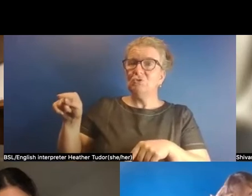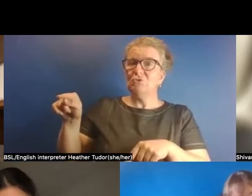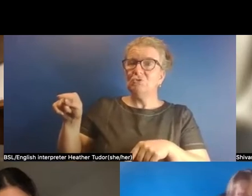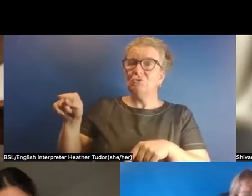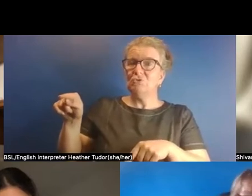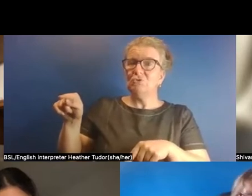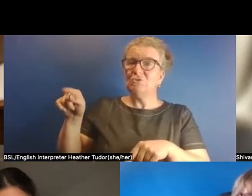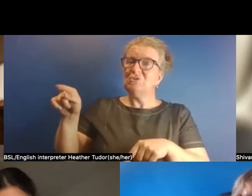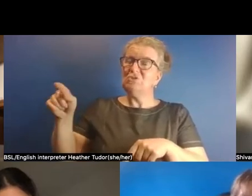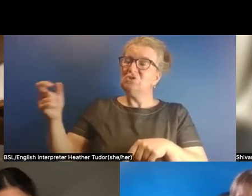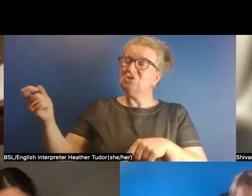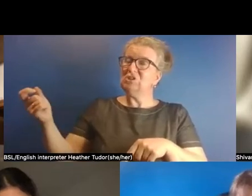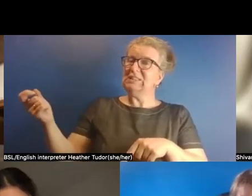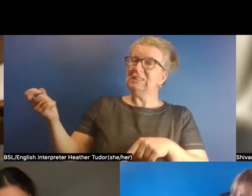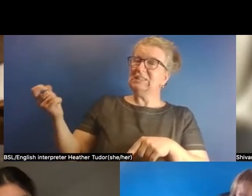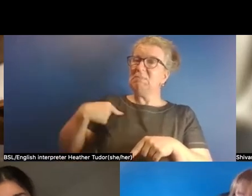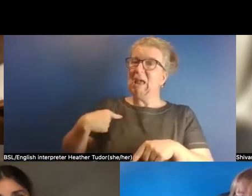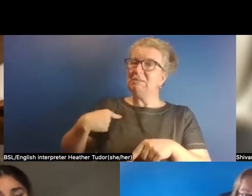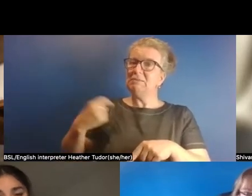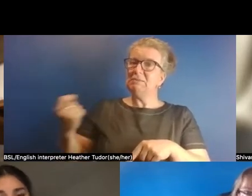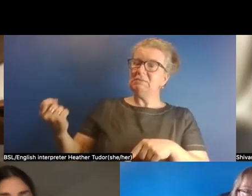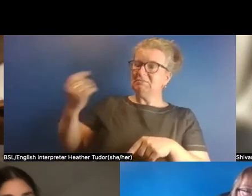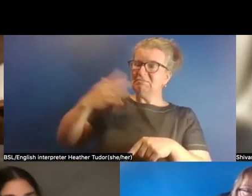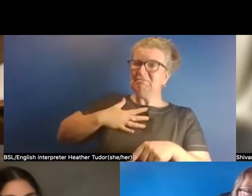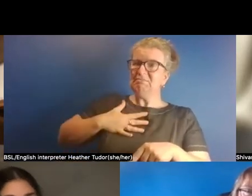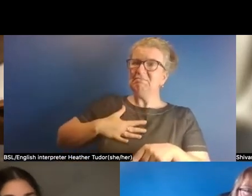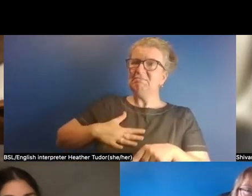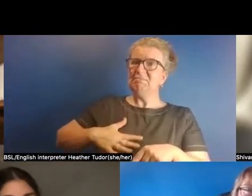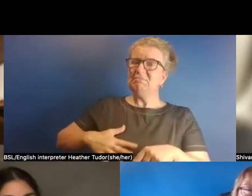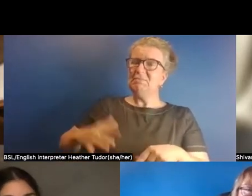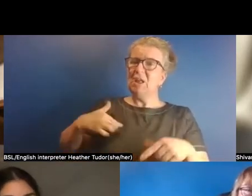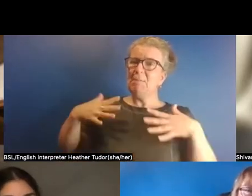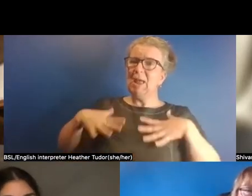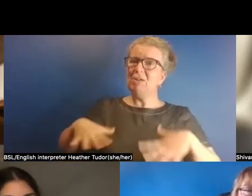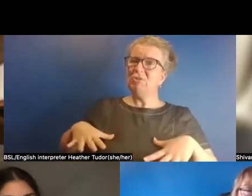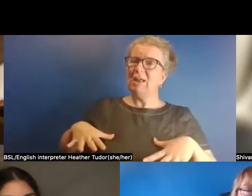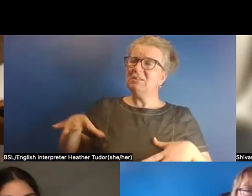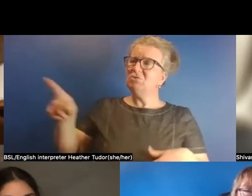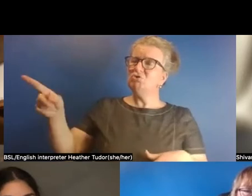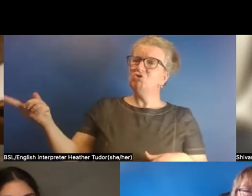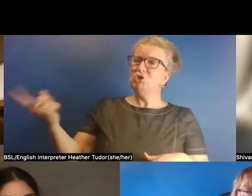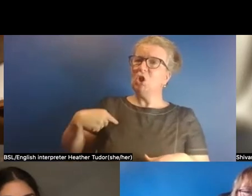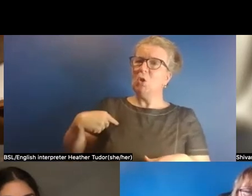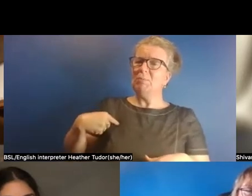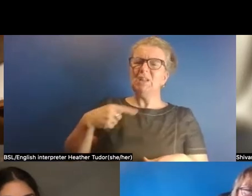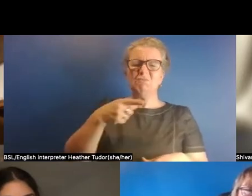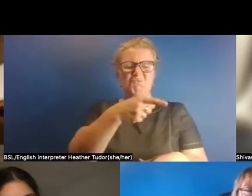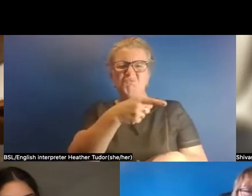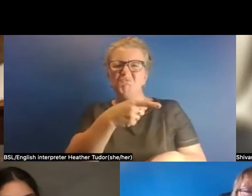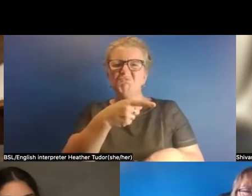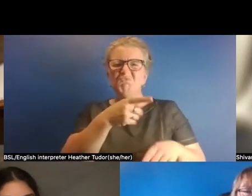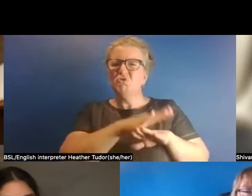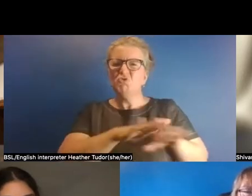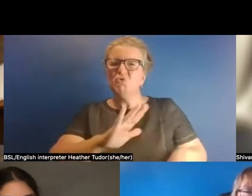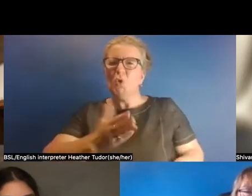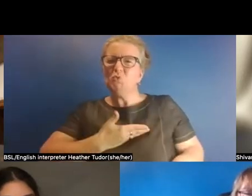she spat on my dress, on my pink dress, and said that you don't deserve to look good. And this